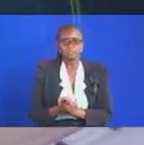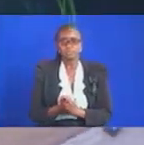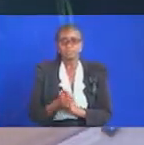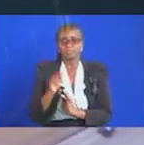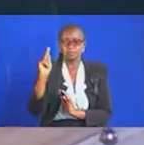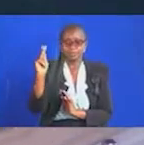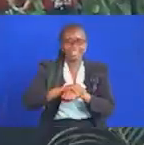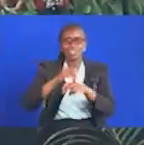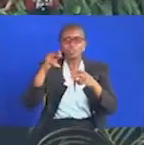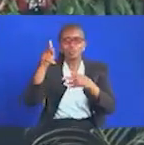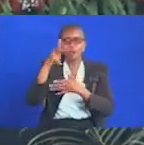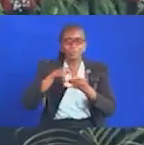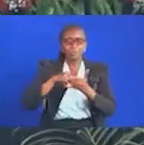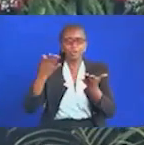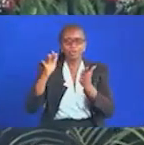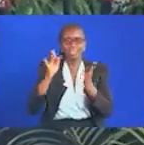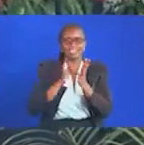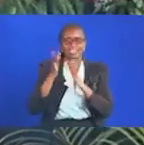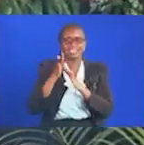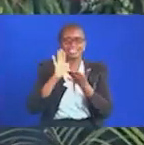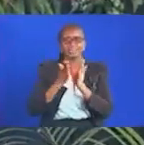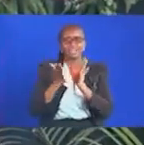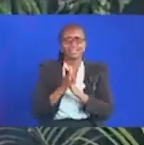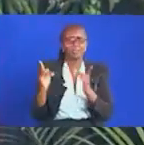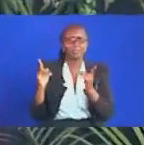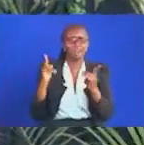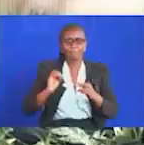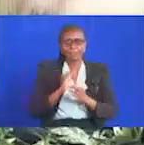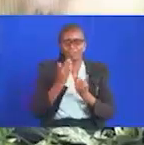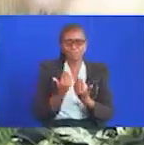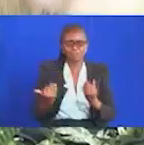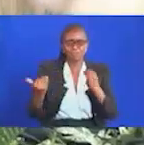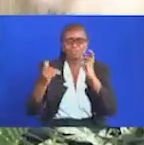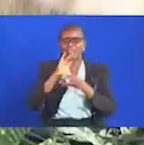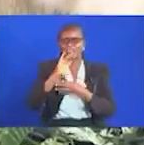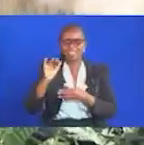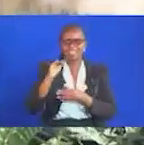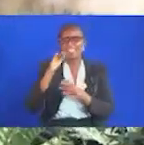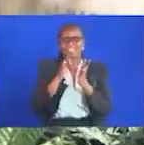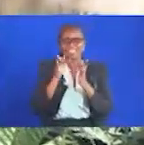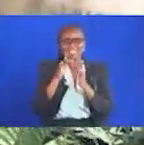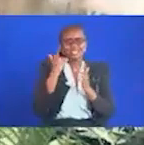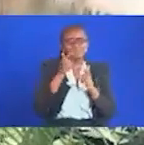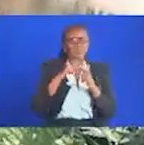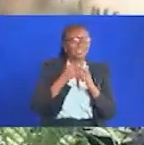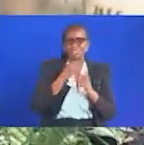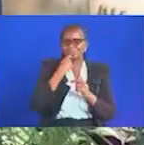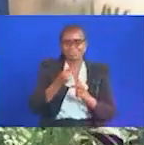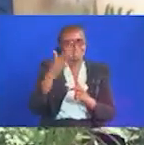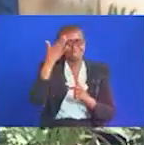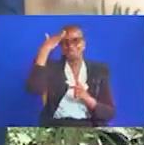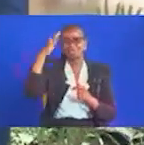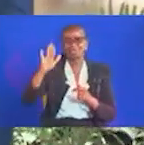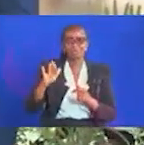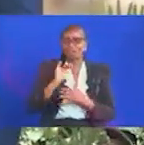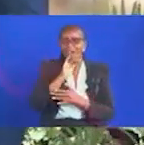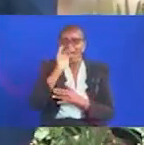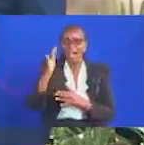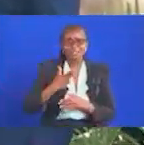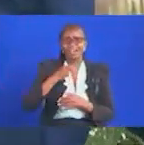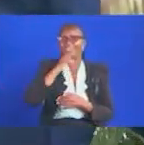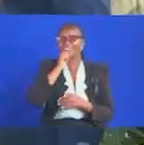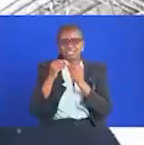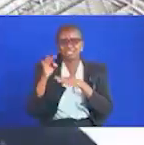Kenya is a foreigner in your land, because there is a Jesus, and will say, I don't know. Ask my